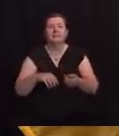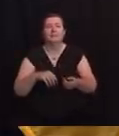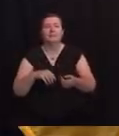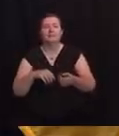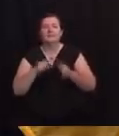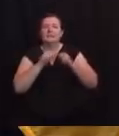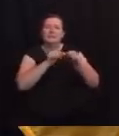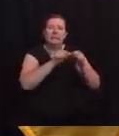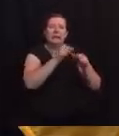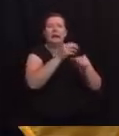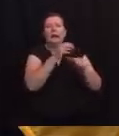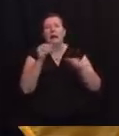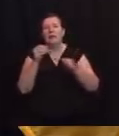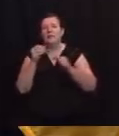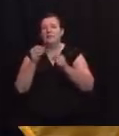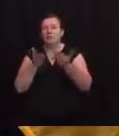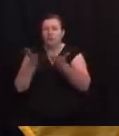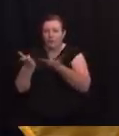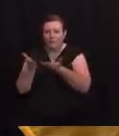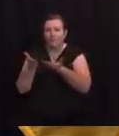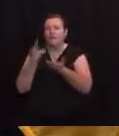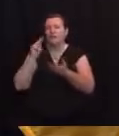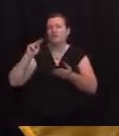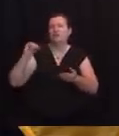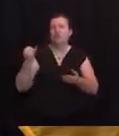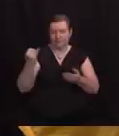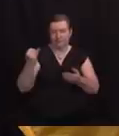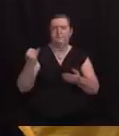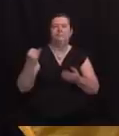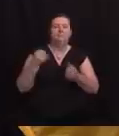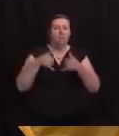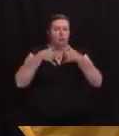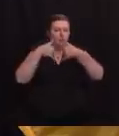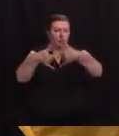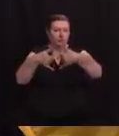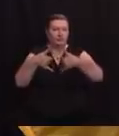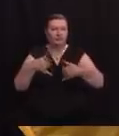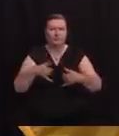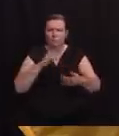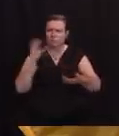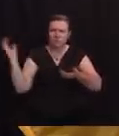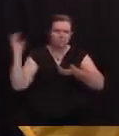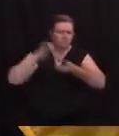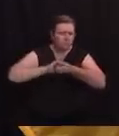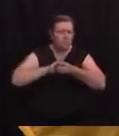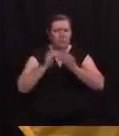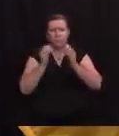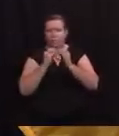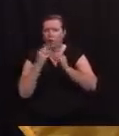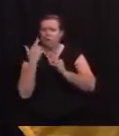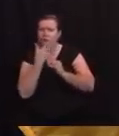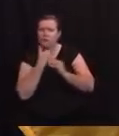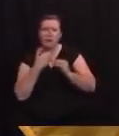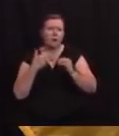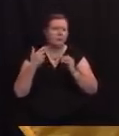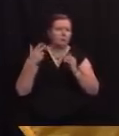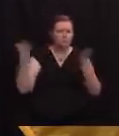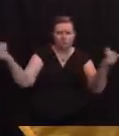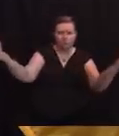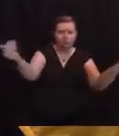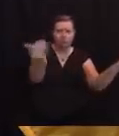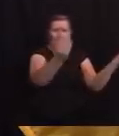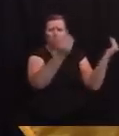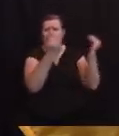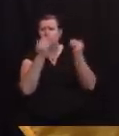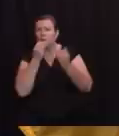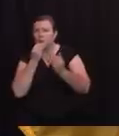date of its kind, which has allowed them to reach out to partner with even more restaurants to provide more meals. Thanks to this